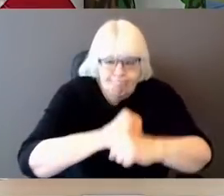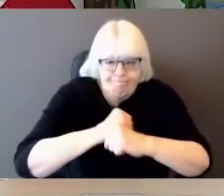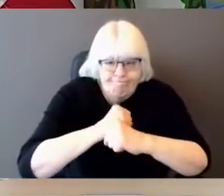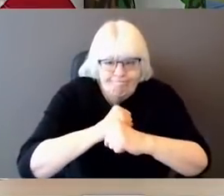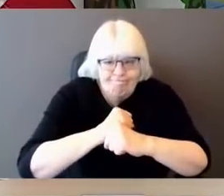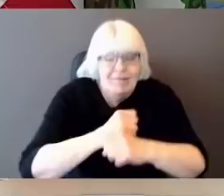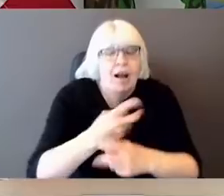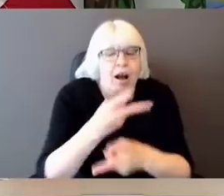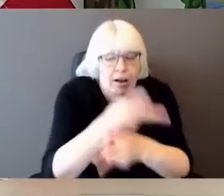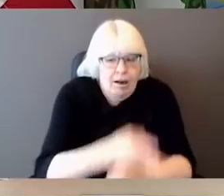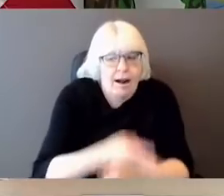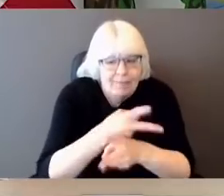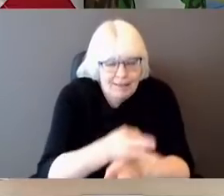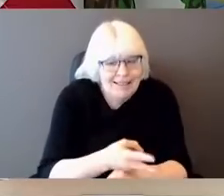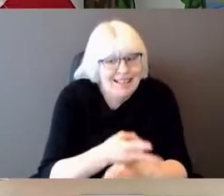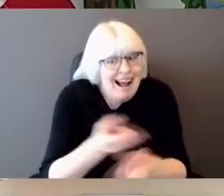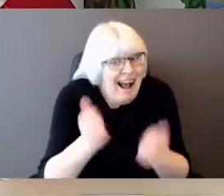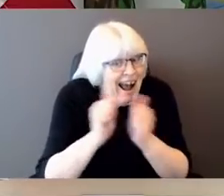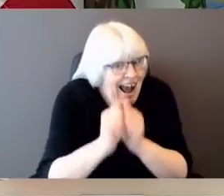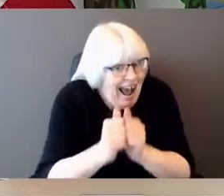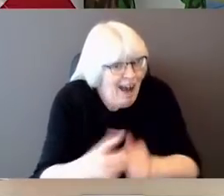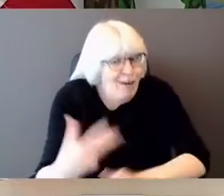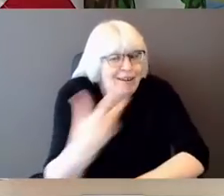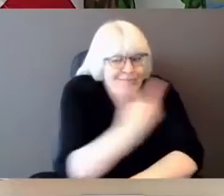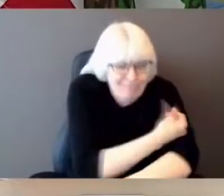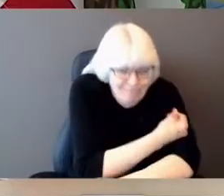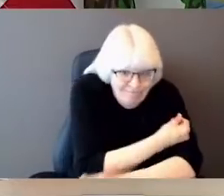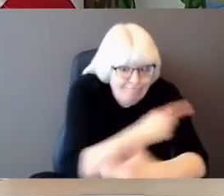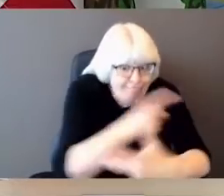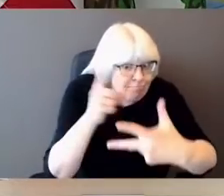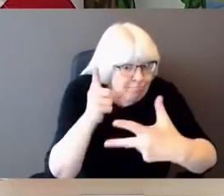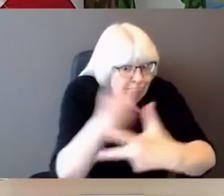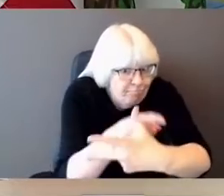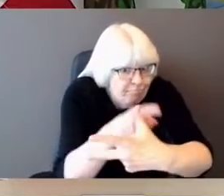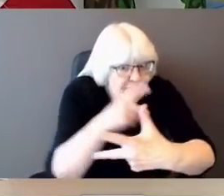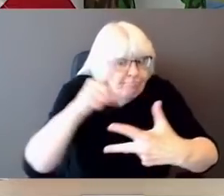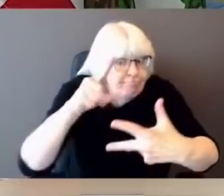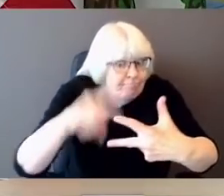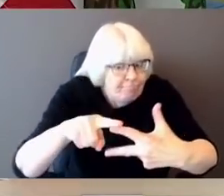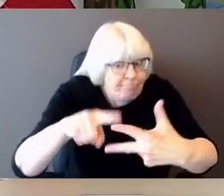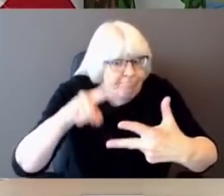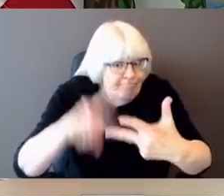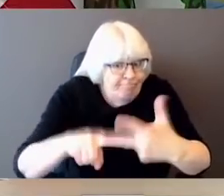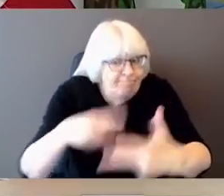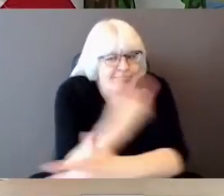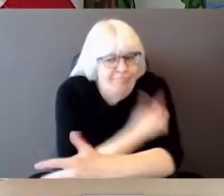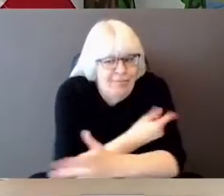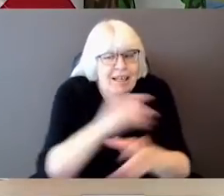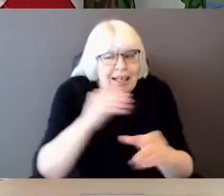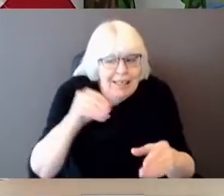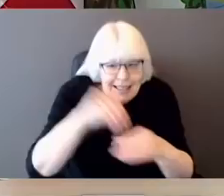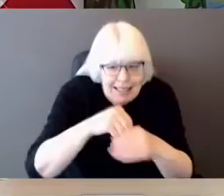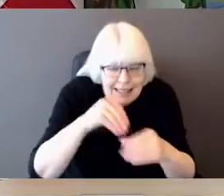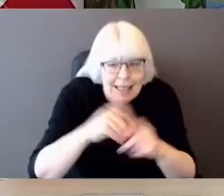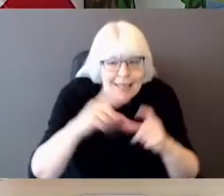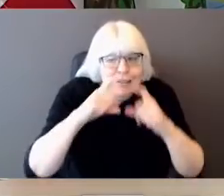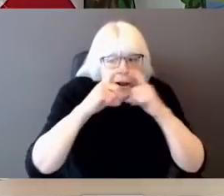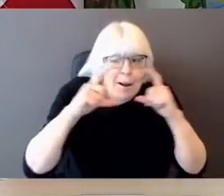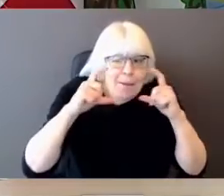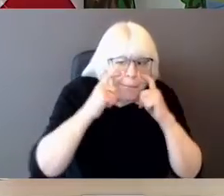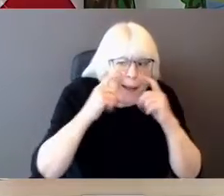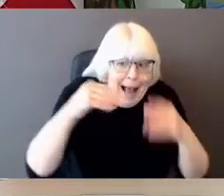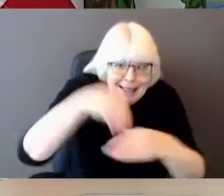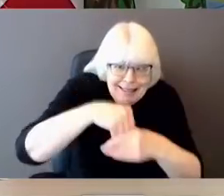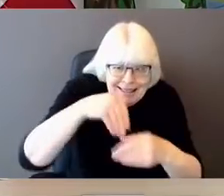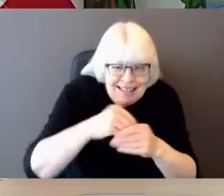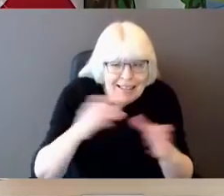including a booster when eligible, wearing a mask in indoor public places, keeping your circle of contacts small, stay home when not feeling well, and